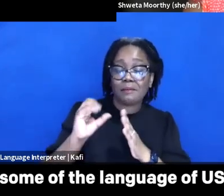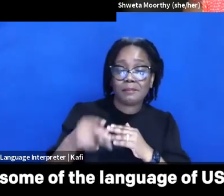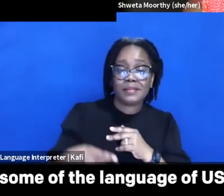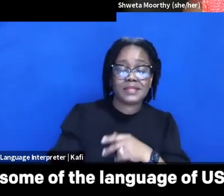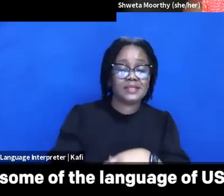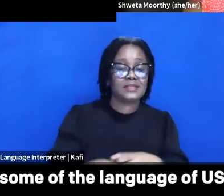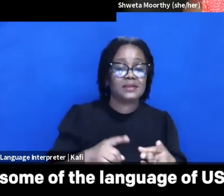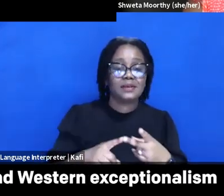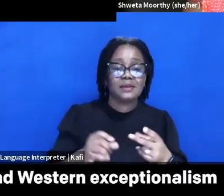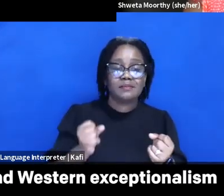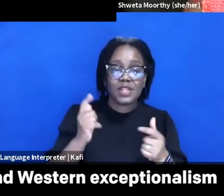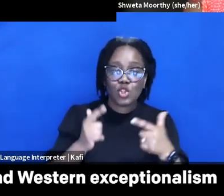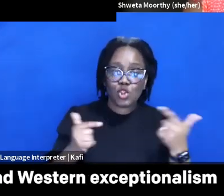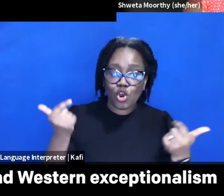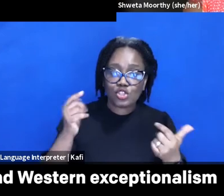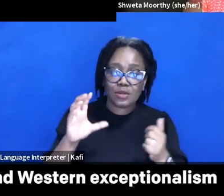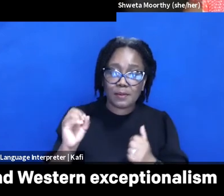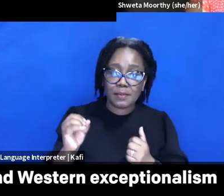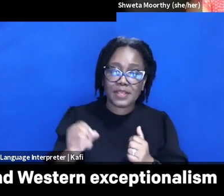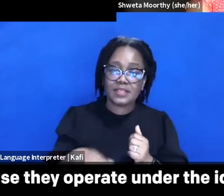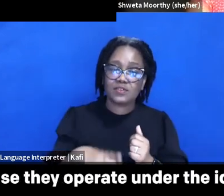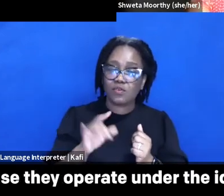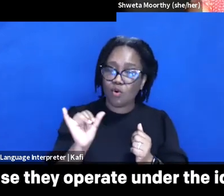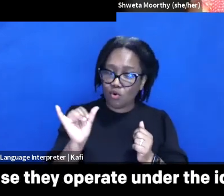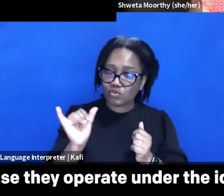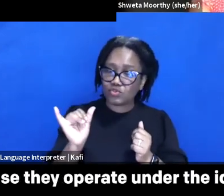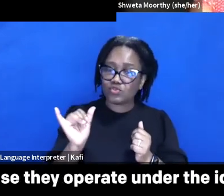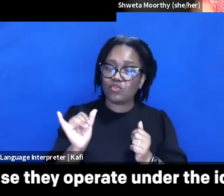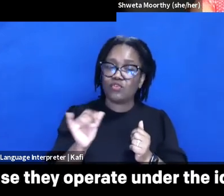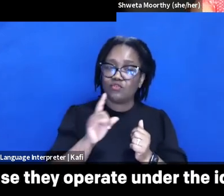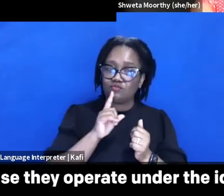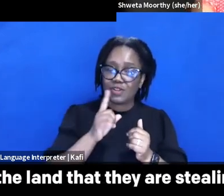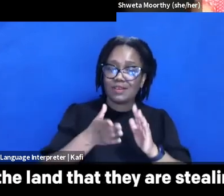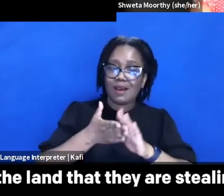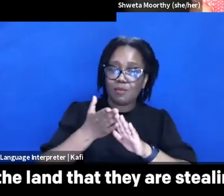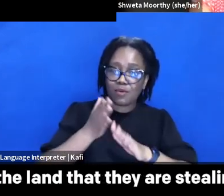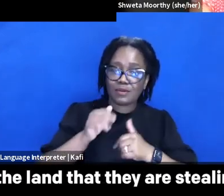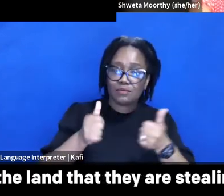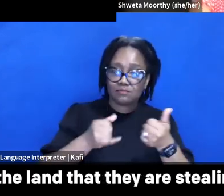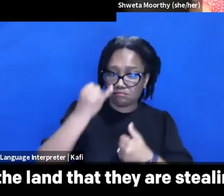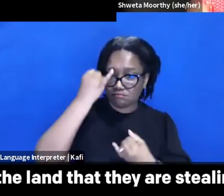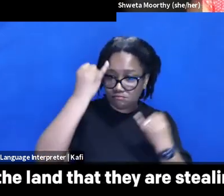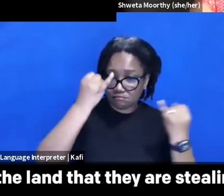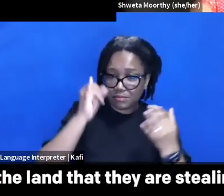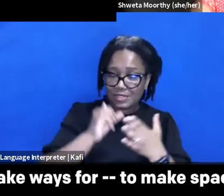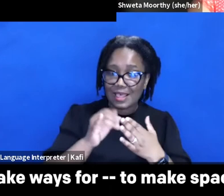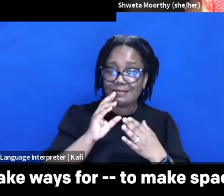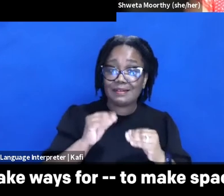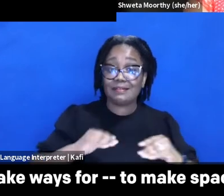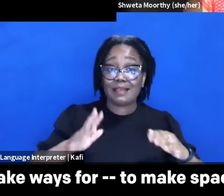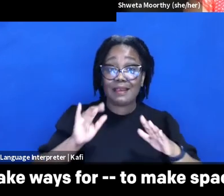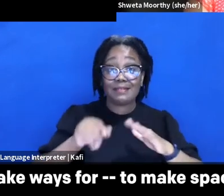of the language of US and Western exceptionalism because they operate under the idea that the land that they are stealing to